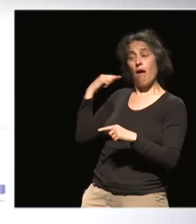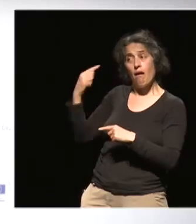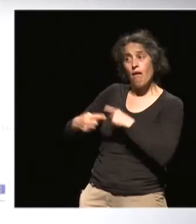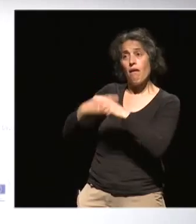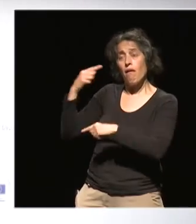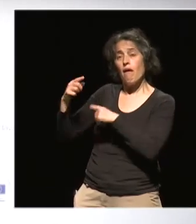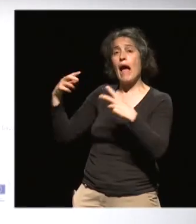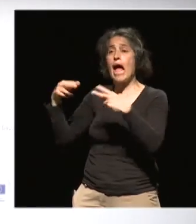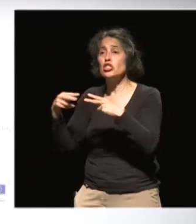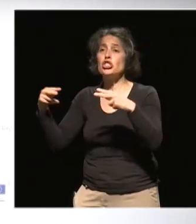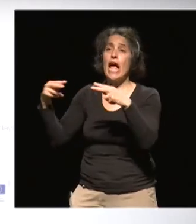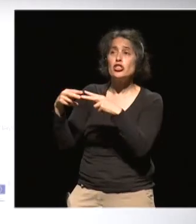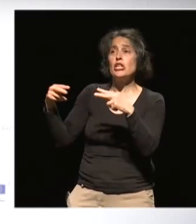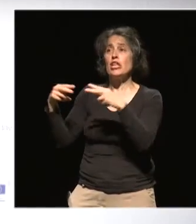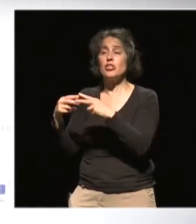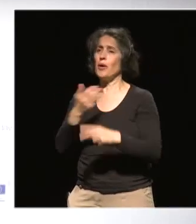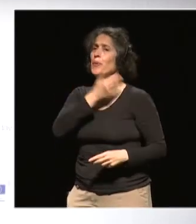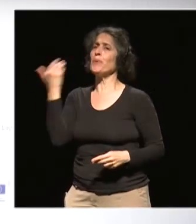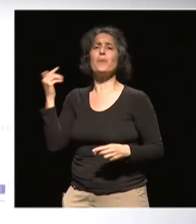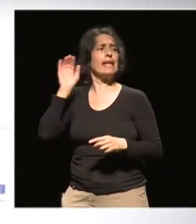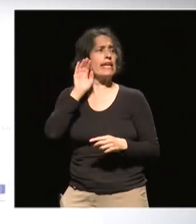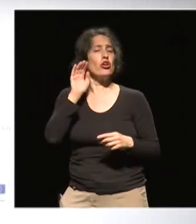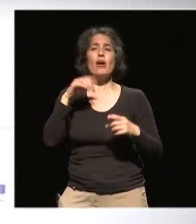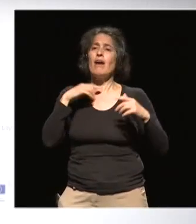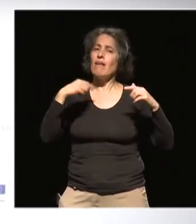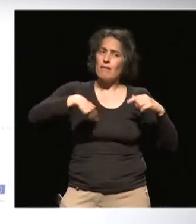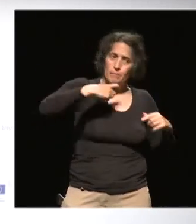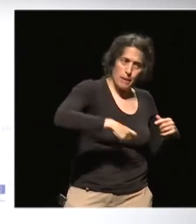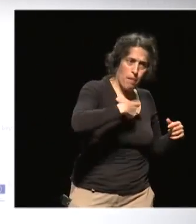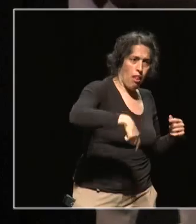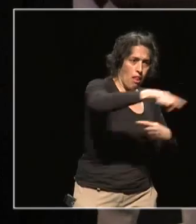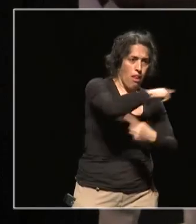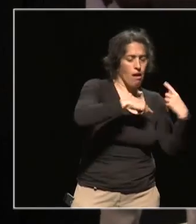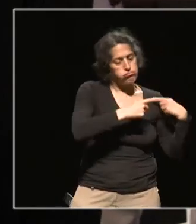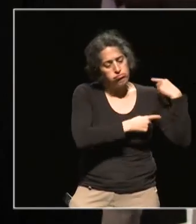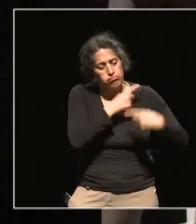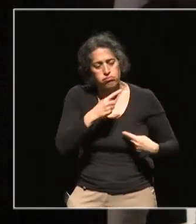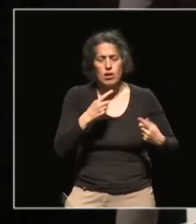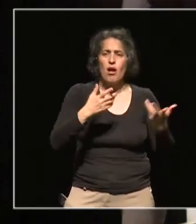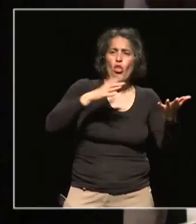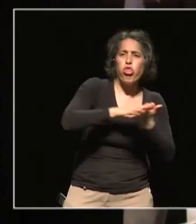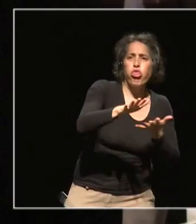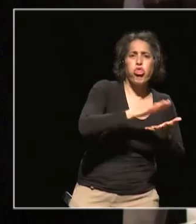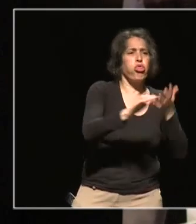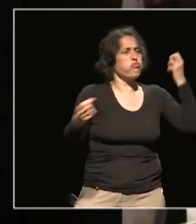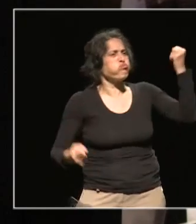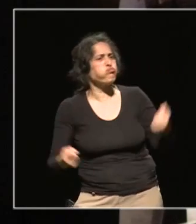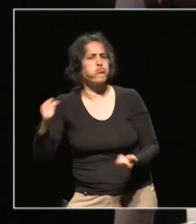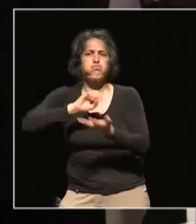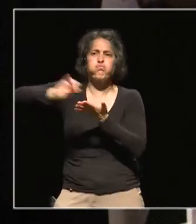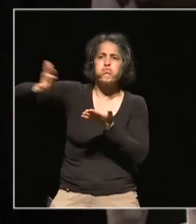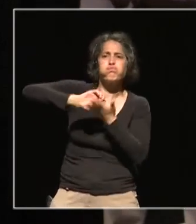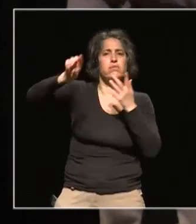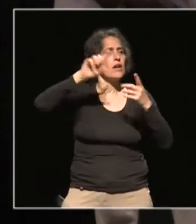in this. And I want to thank Bhutan for having proposed another kind of model of development model